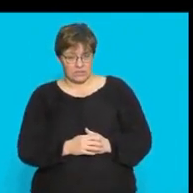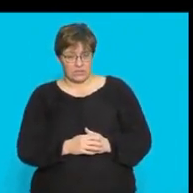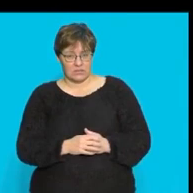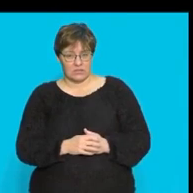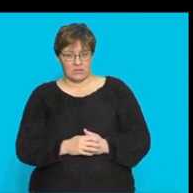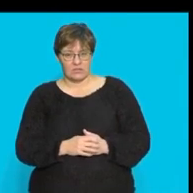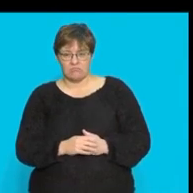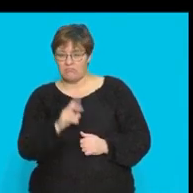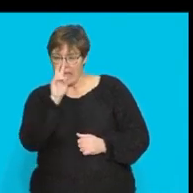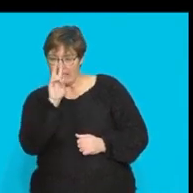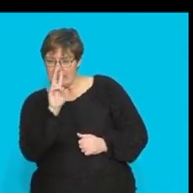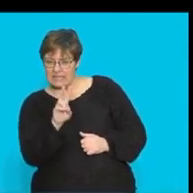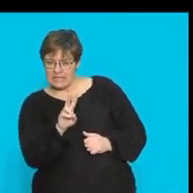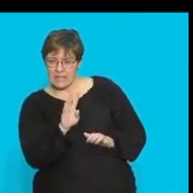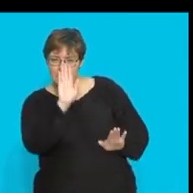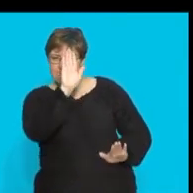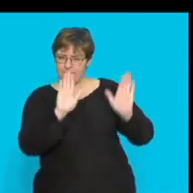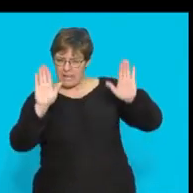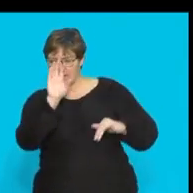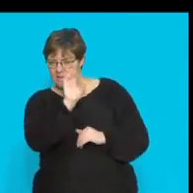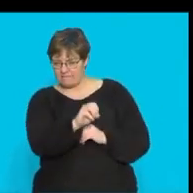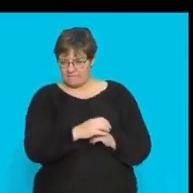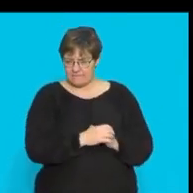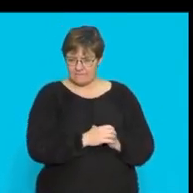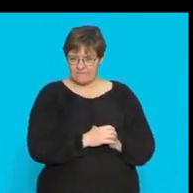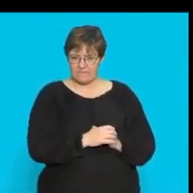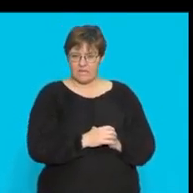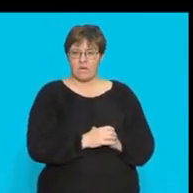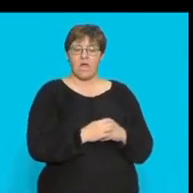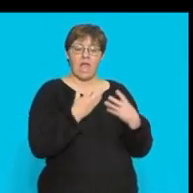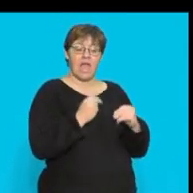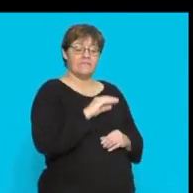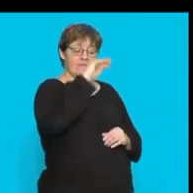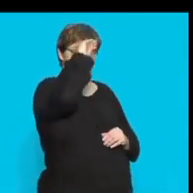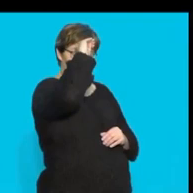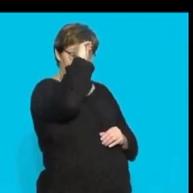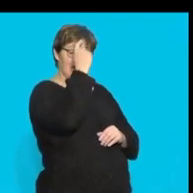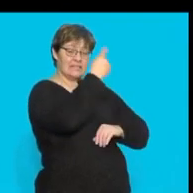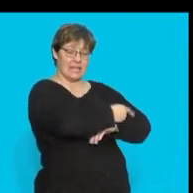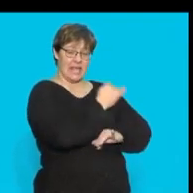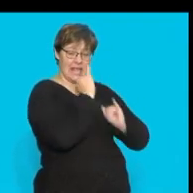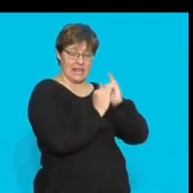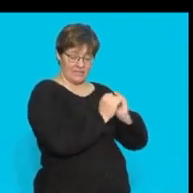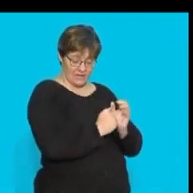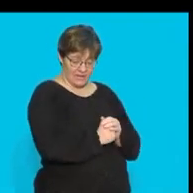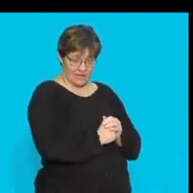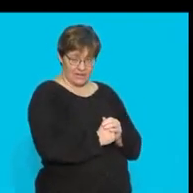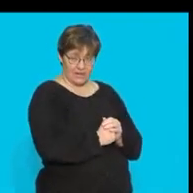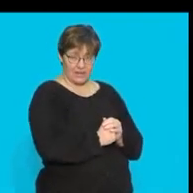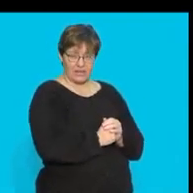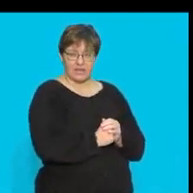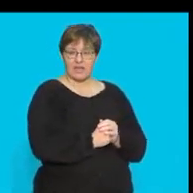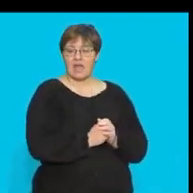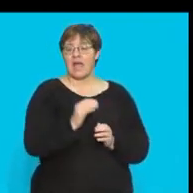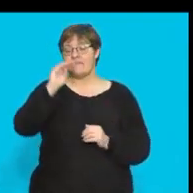words, do you see a pattern? So, we had a fever on day 11. We had